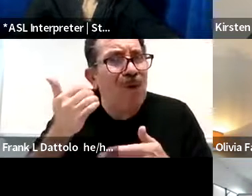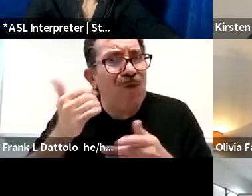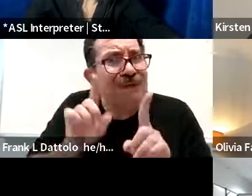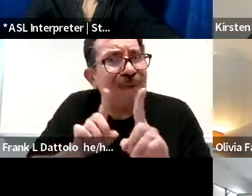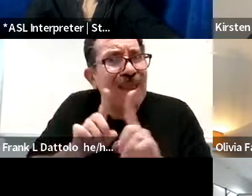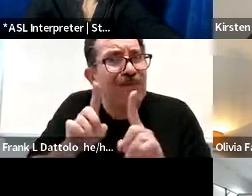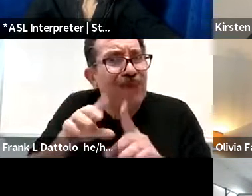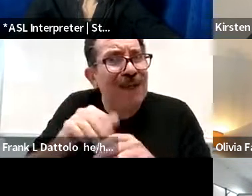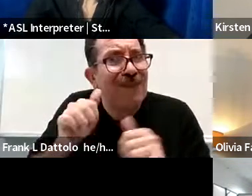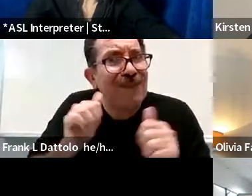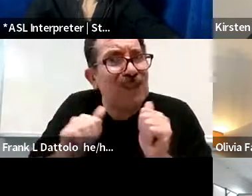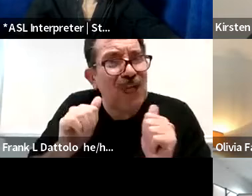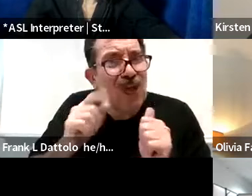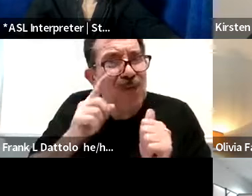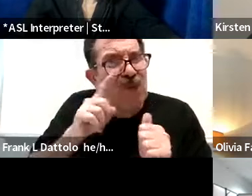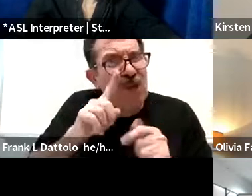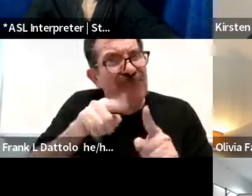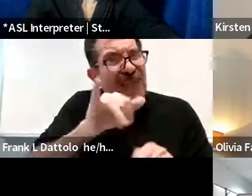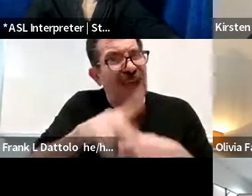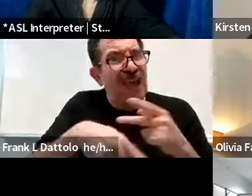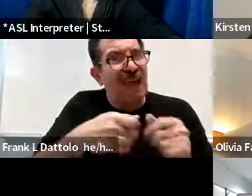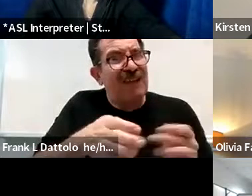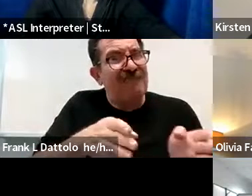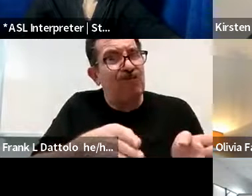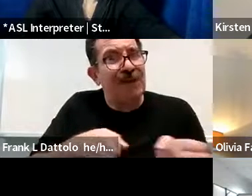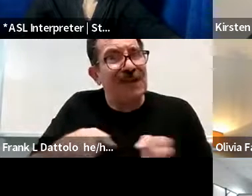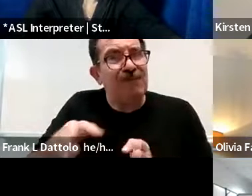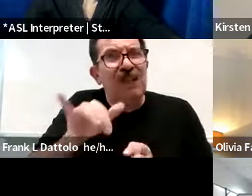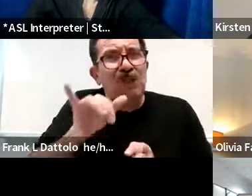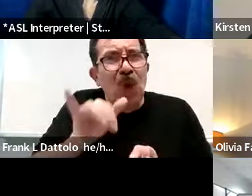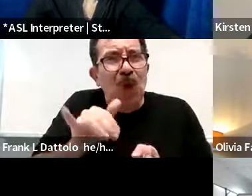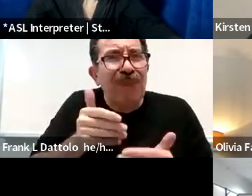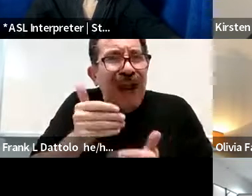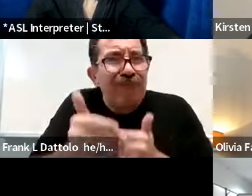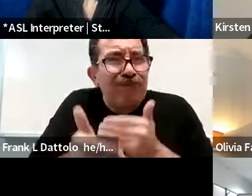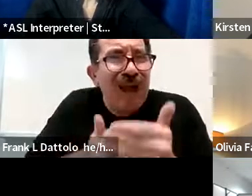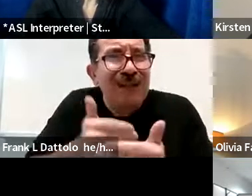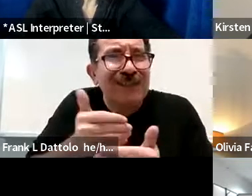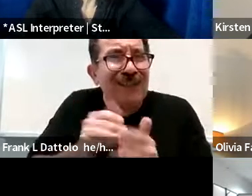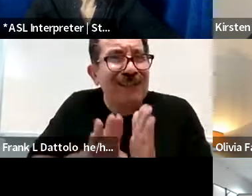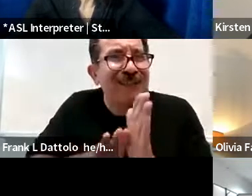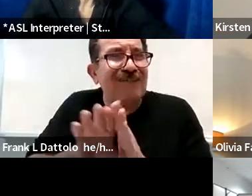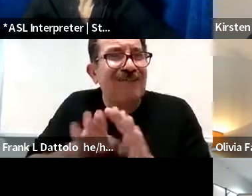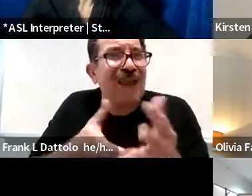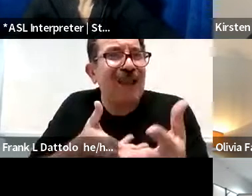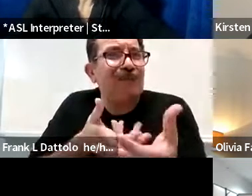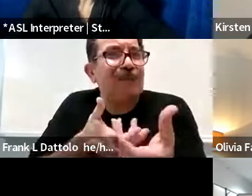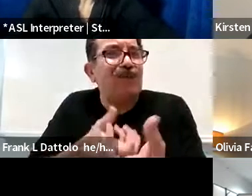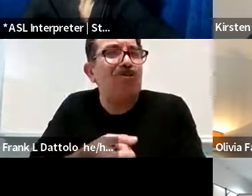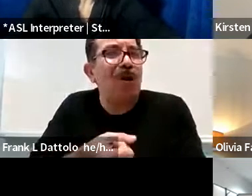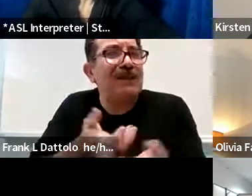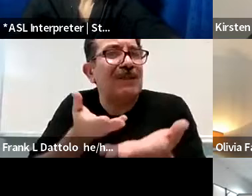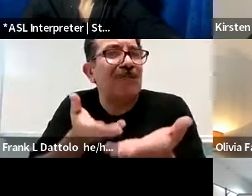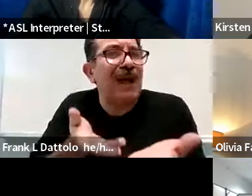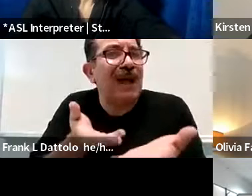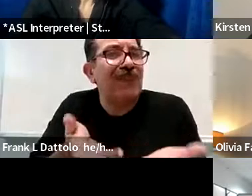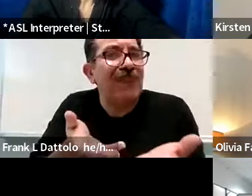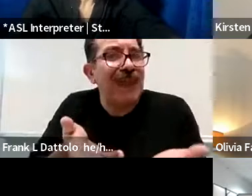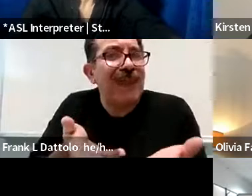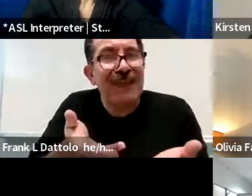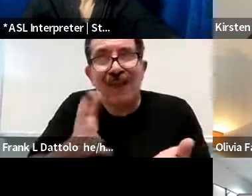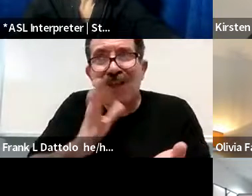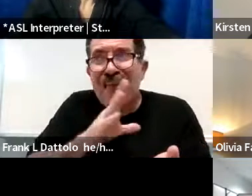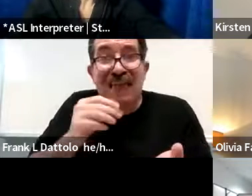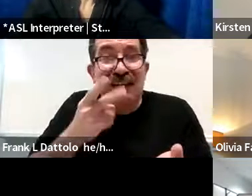several of the other pretty well-known celebrities. So making these kind of